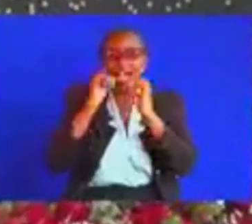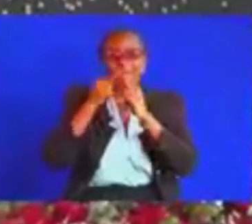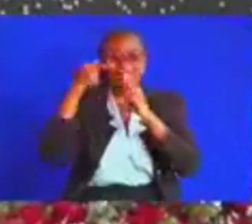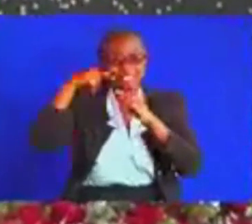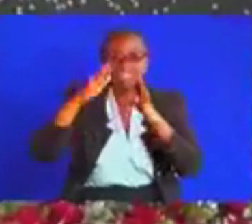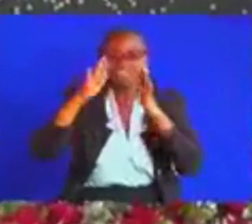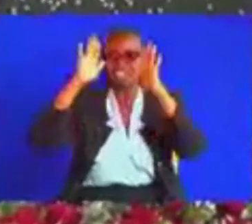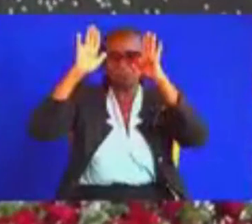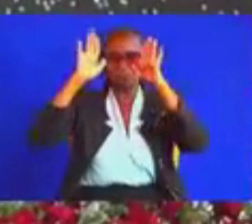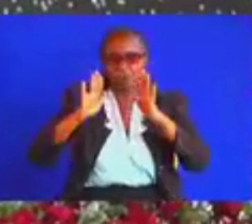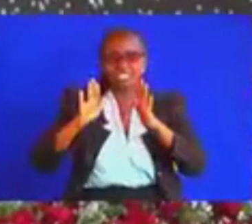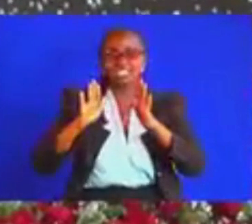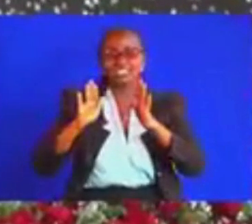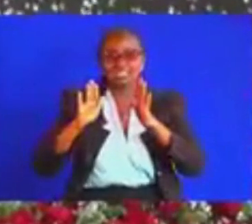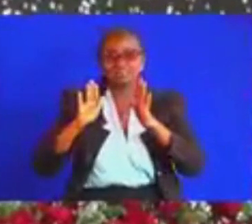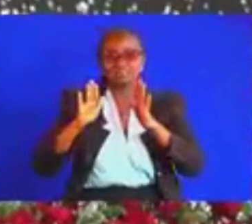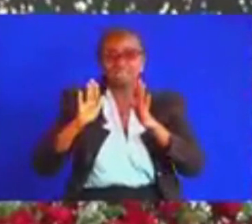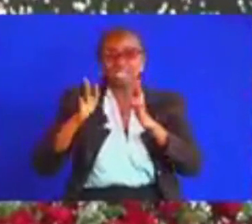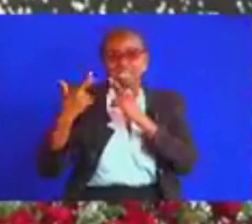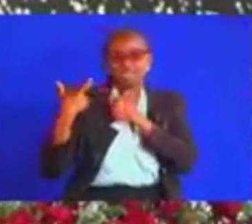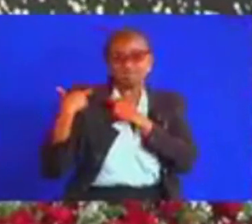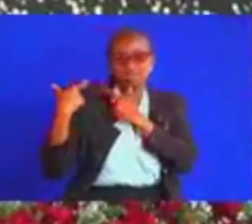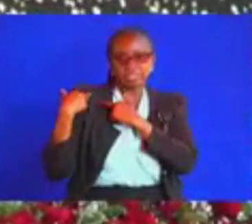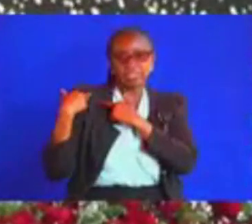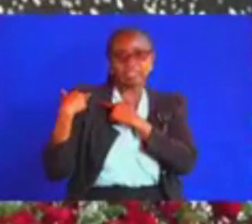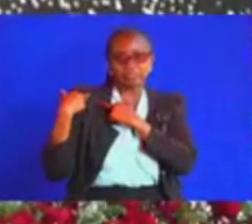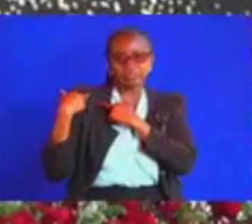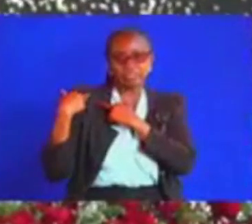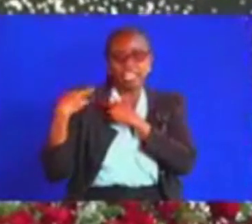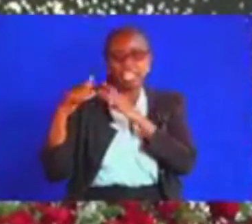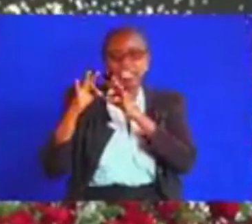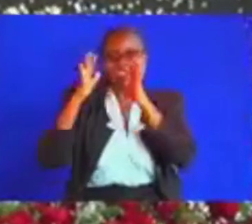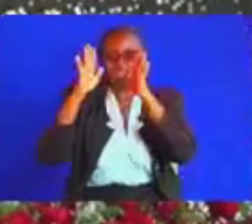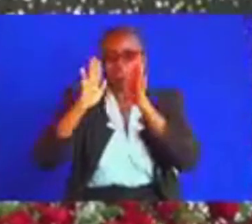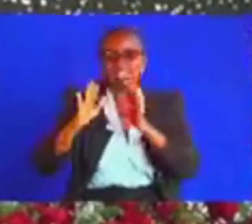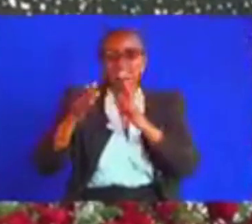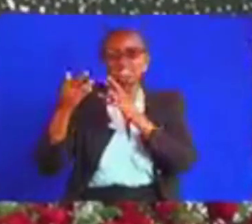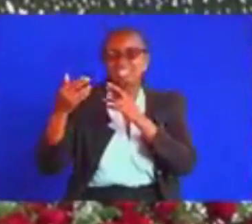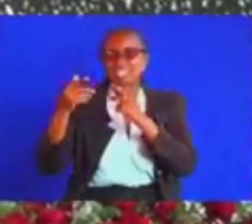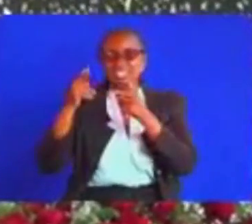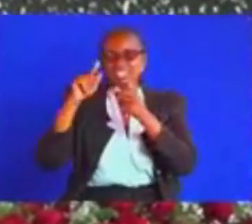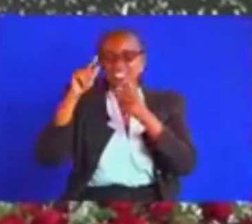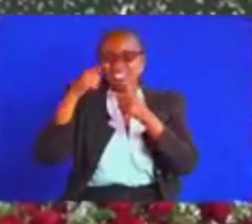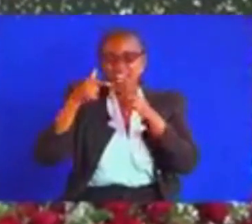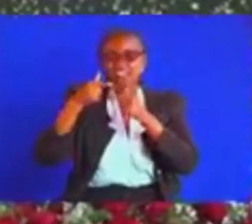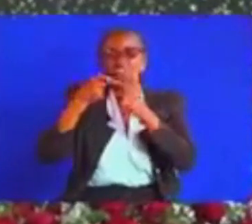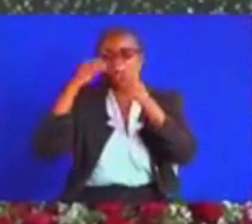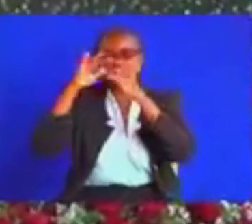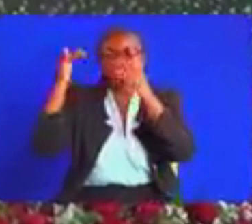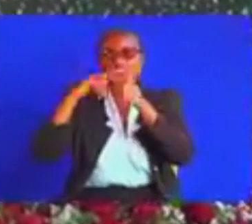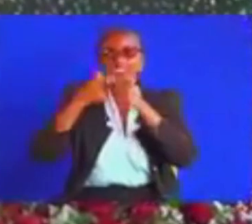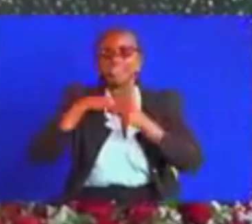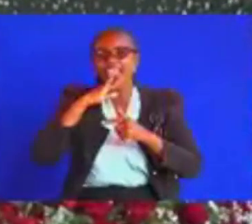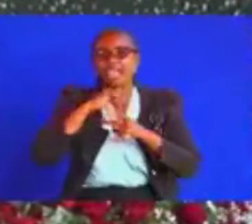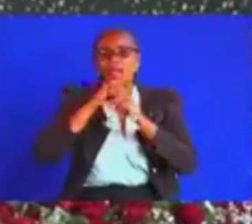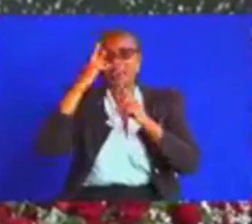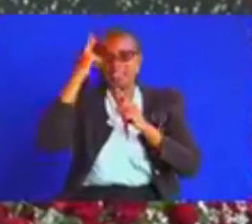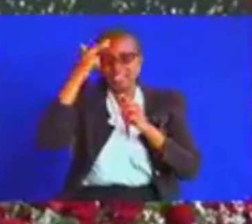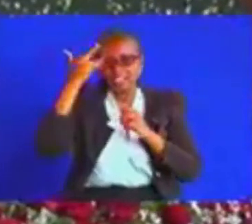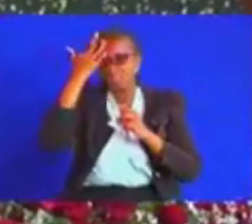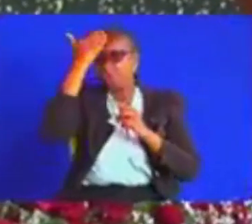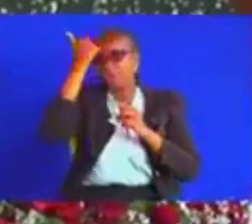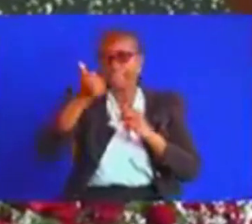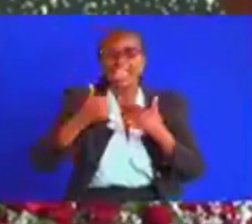assignment, but not the first. If it was his major assignment, he would have just dropped from heaven, died, and left. The reason why he had to